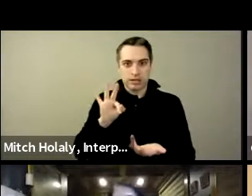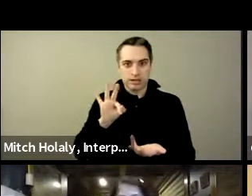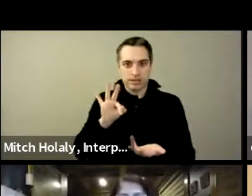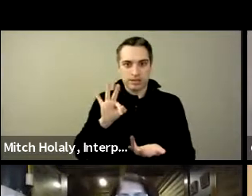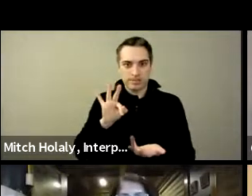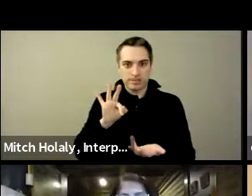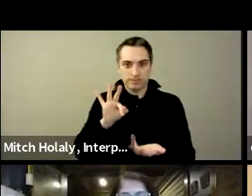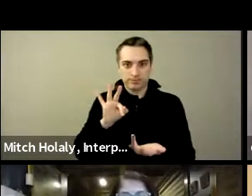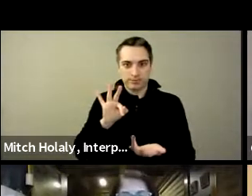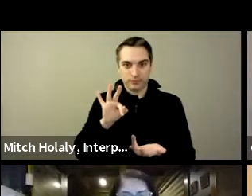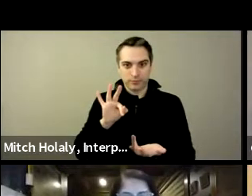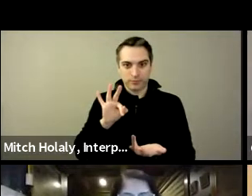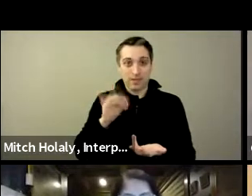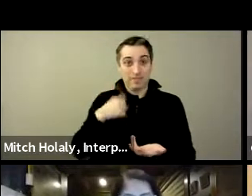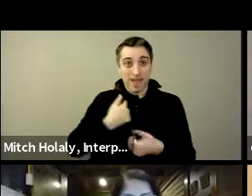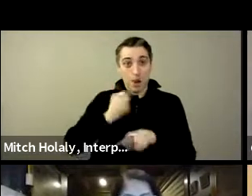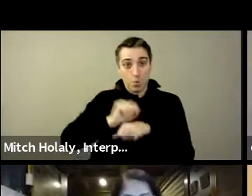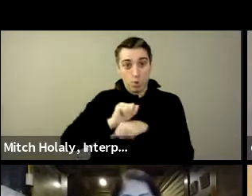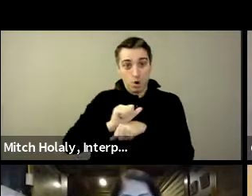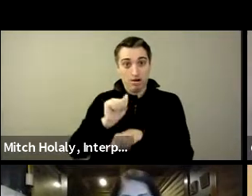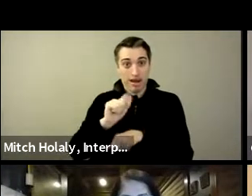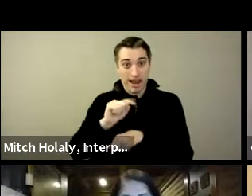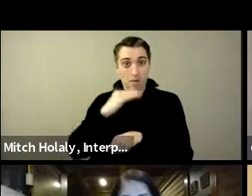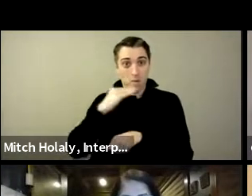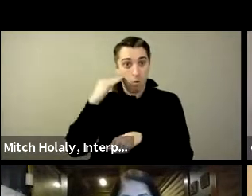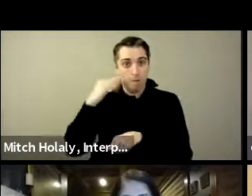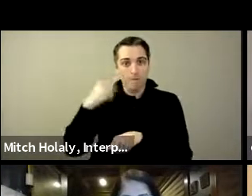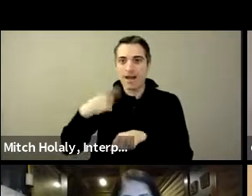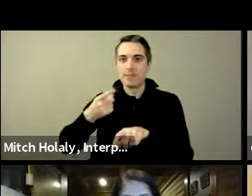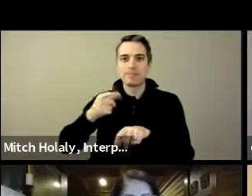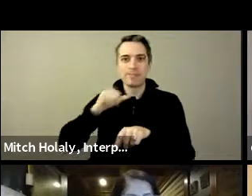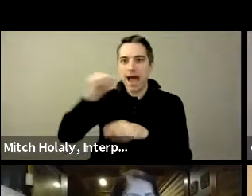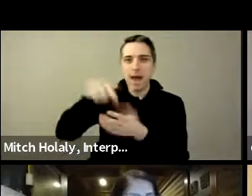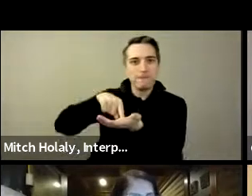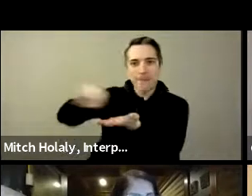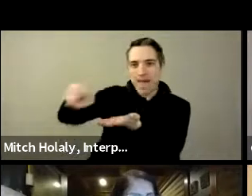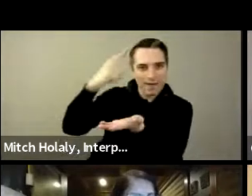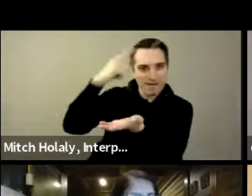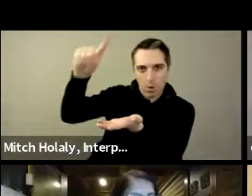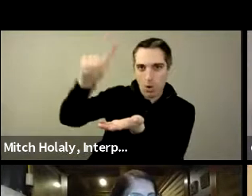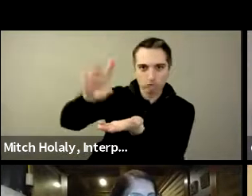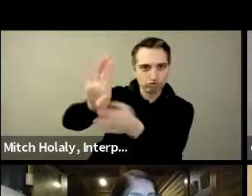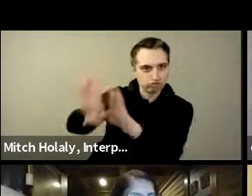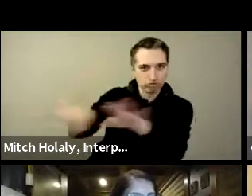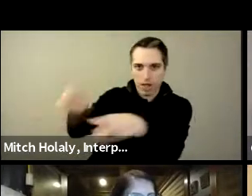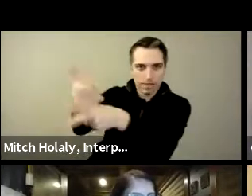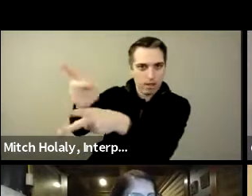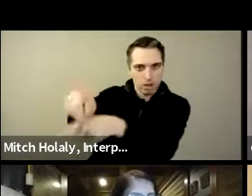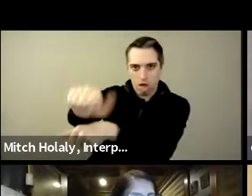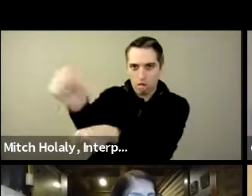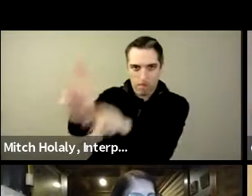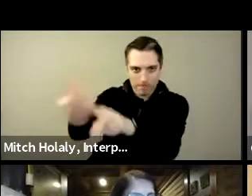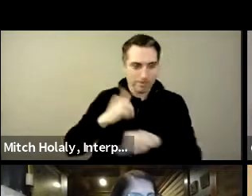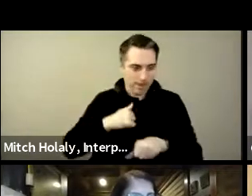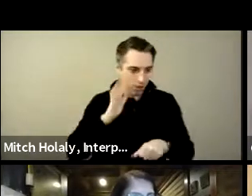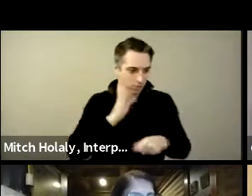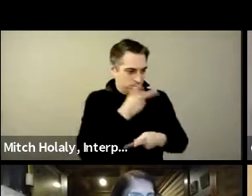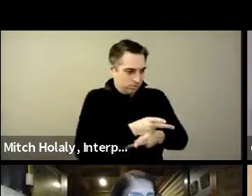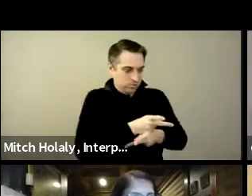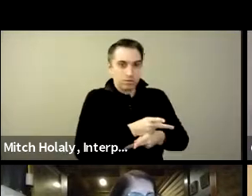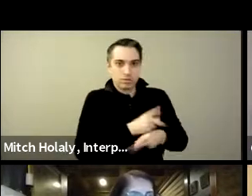that it costs to send my child outside the home to daycare or childcare. And so looking